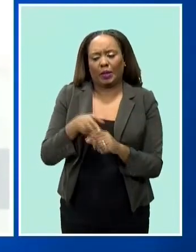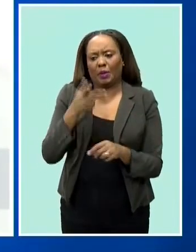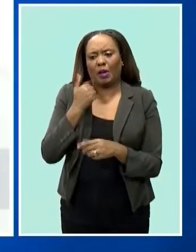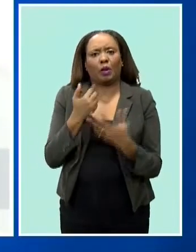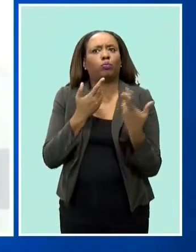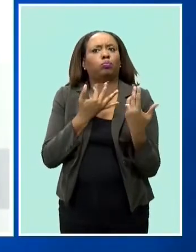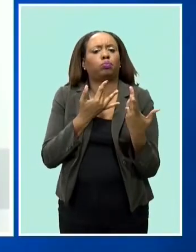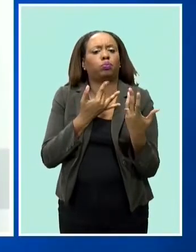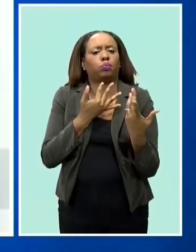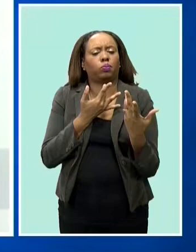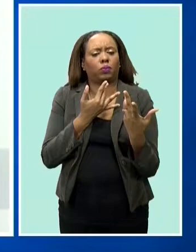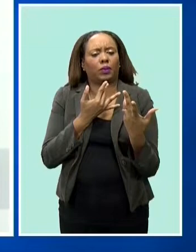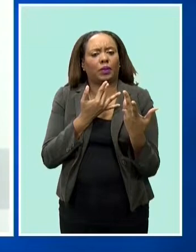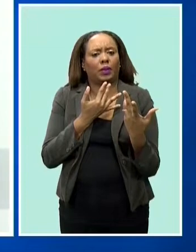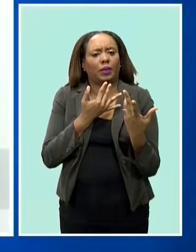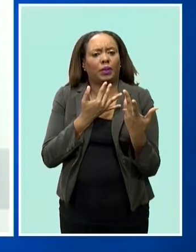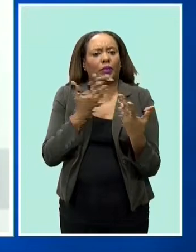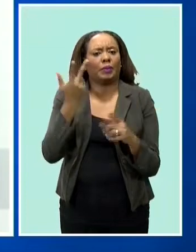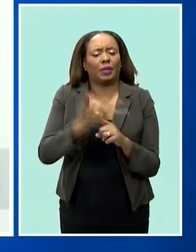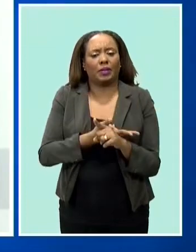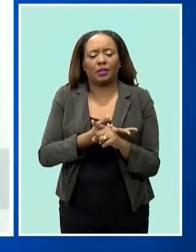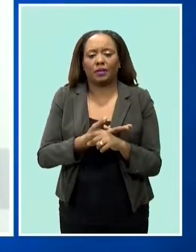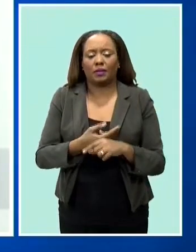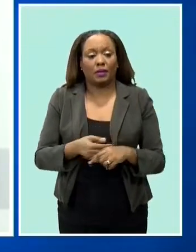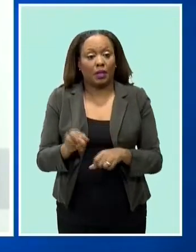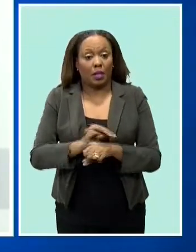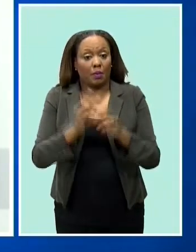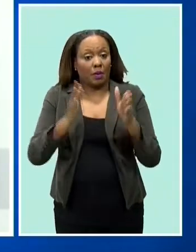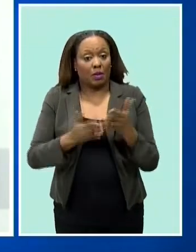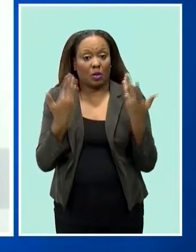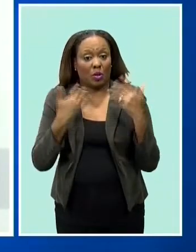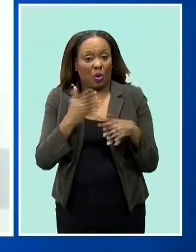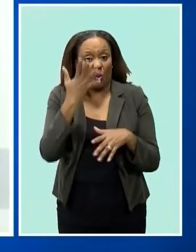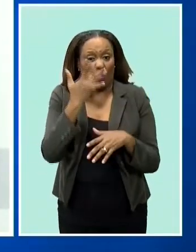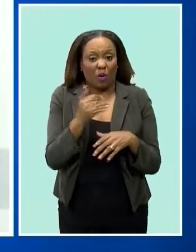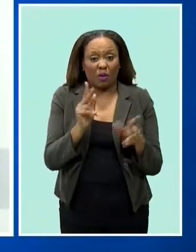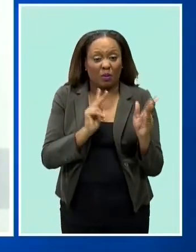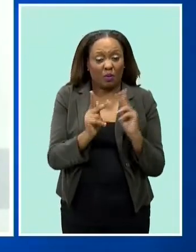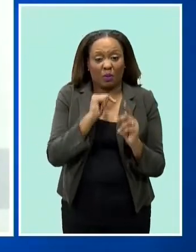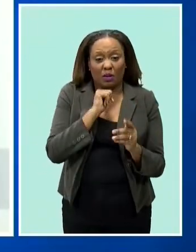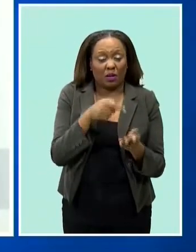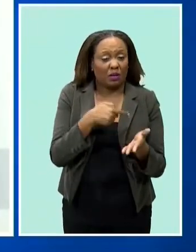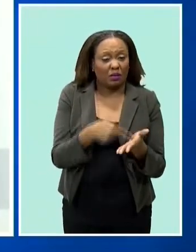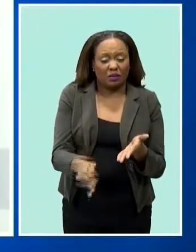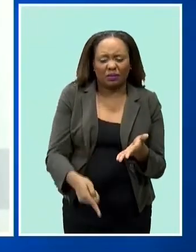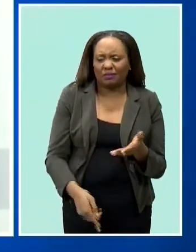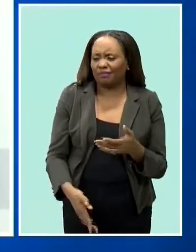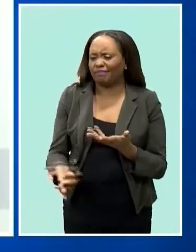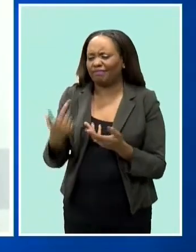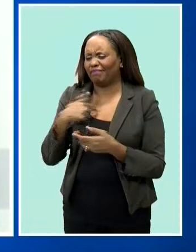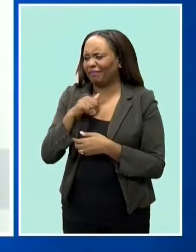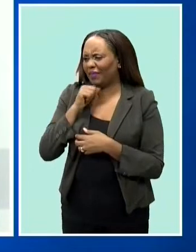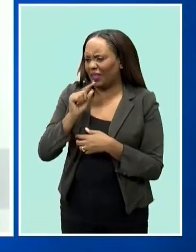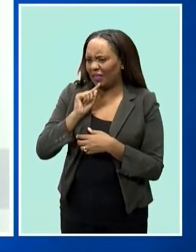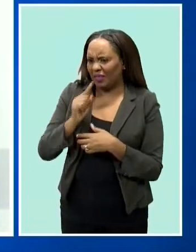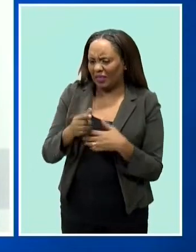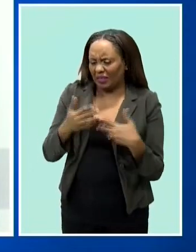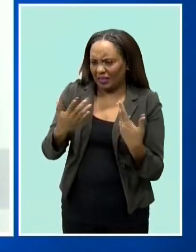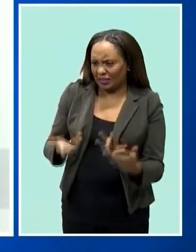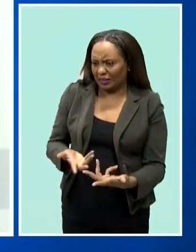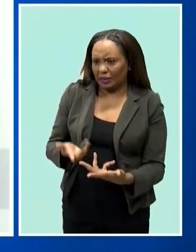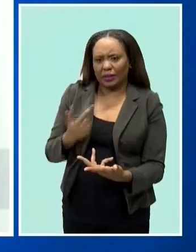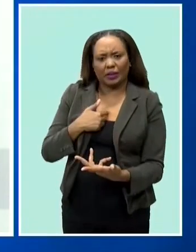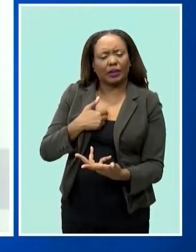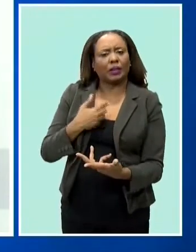month of being hired. The minister could not say why the practice persisted. I am not sure. It's just, from